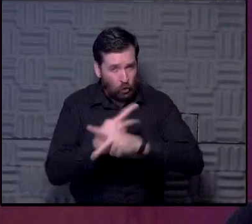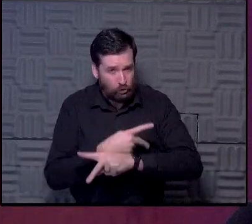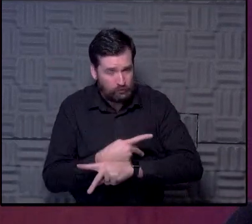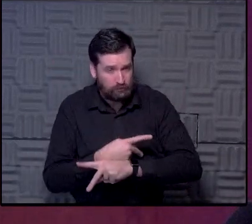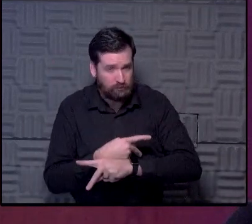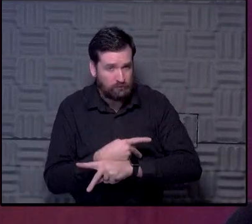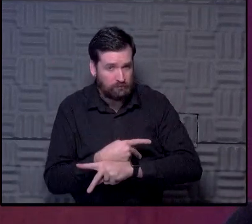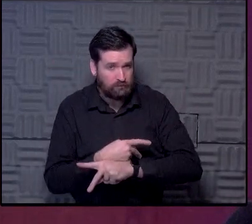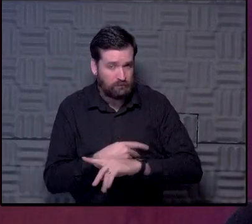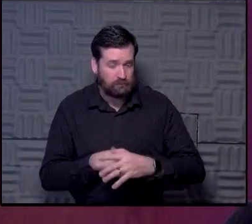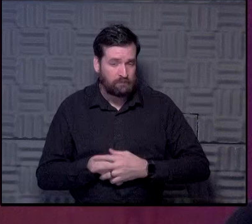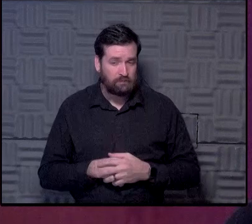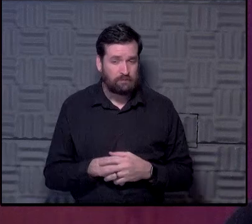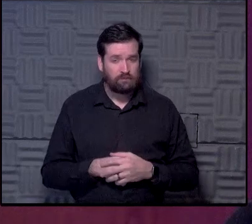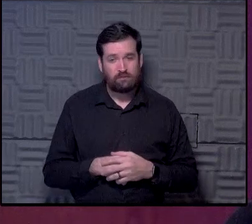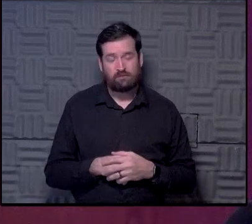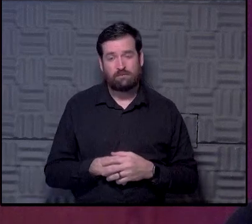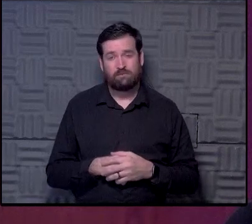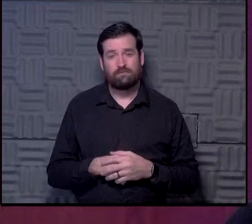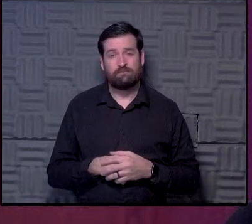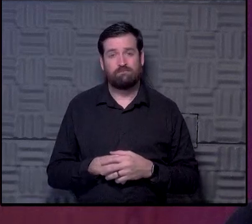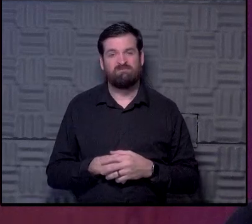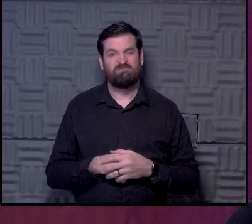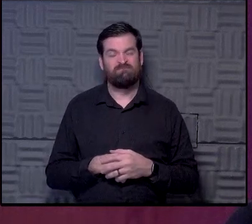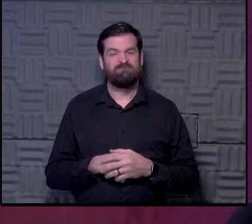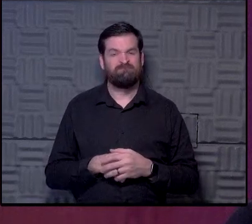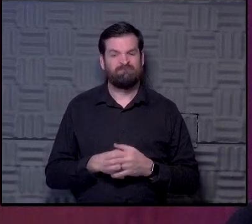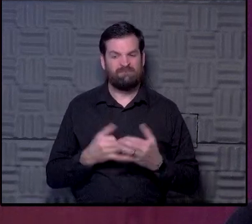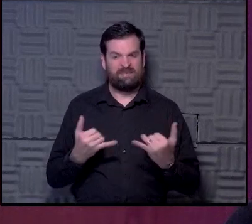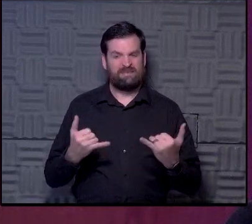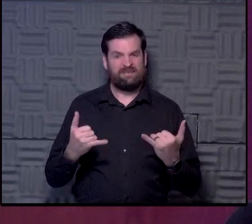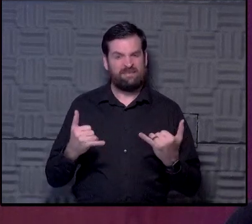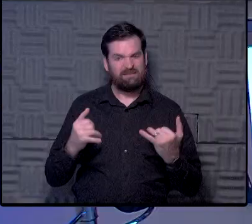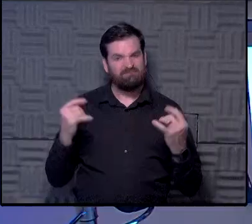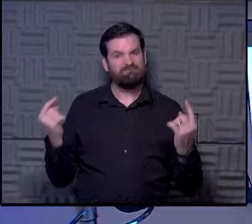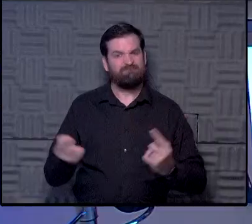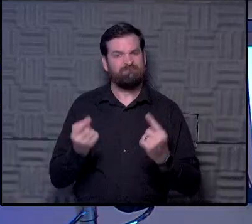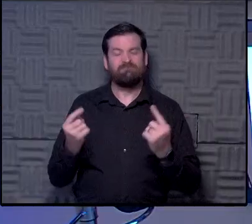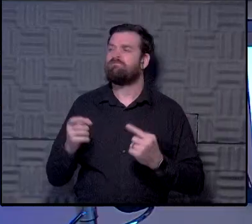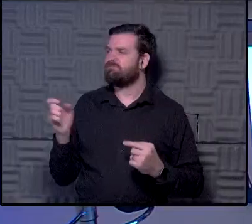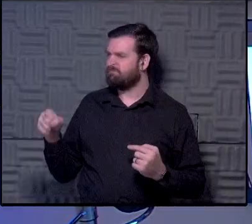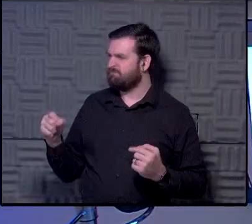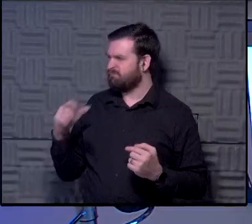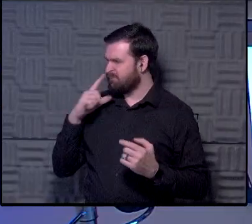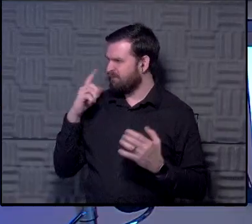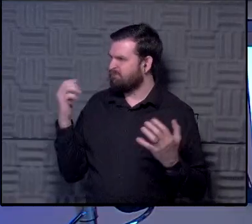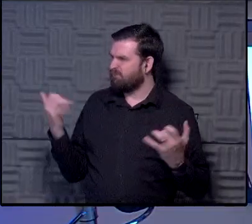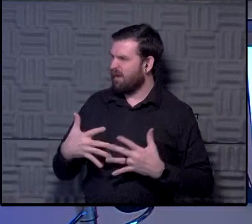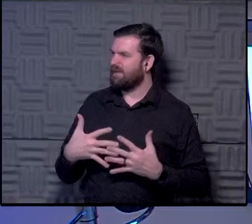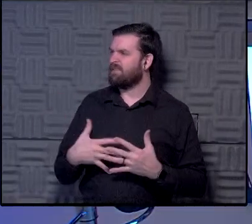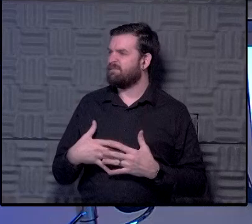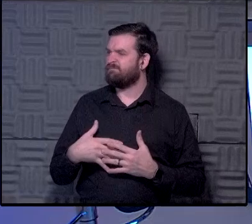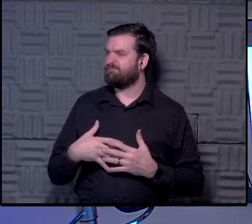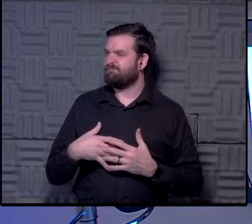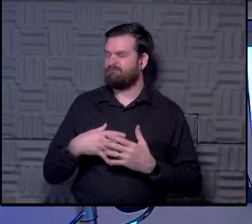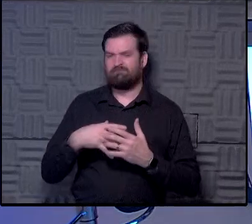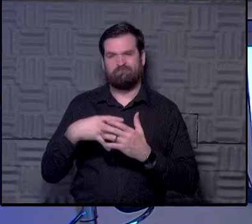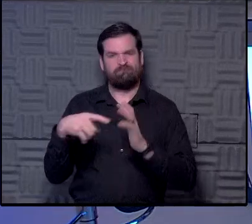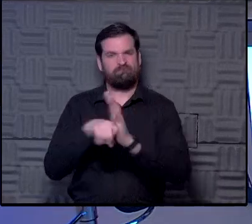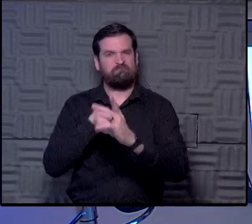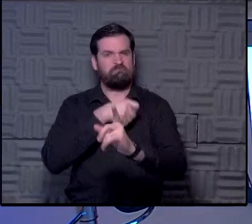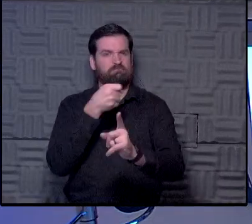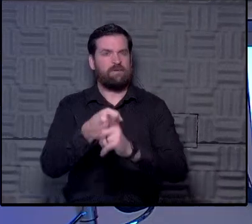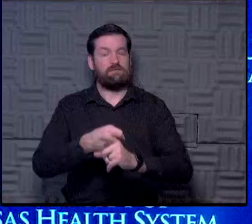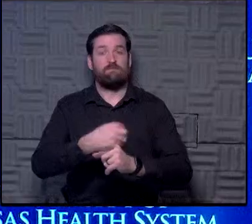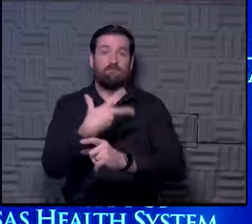this this pandemic and the toll that it's taking. So Yeah, I'm afraid about the toll. I'm hopeful that with vaccination